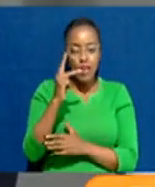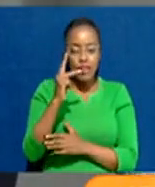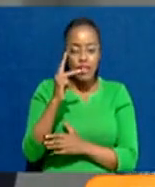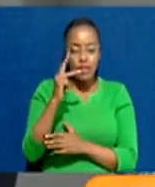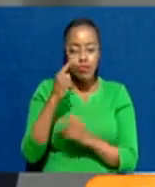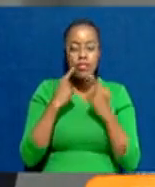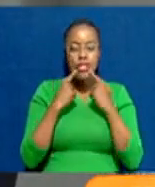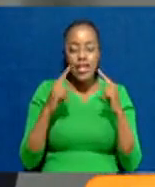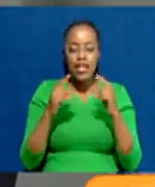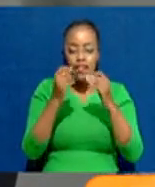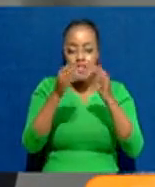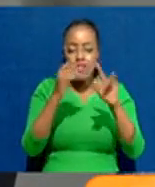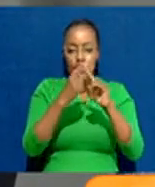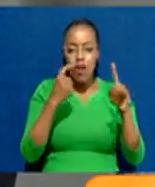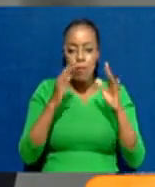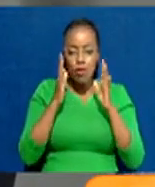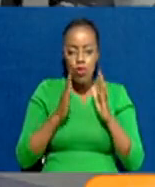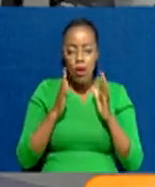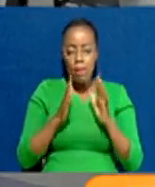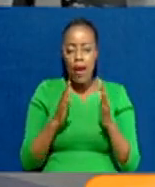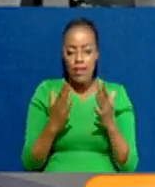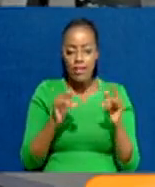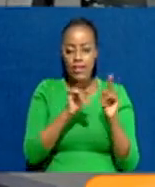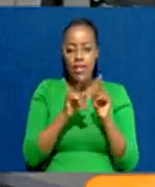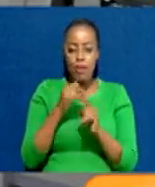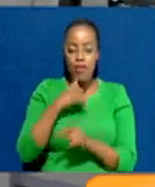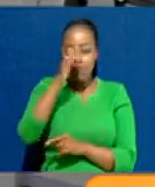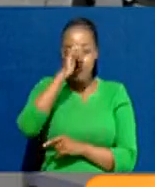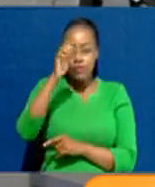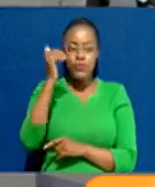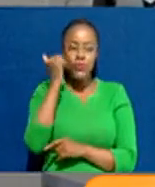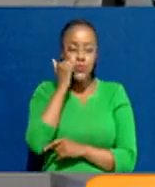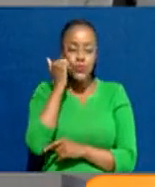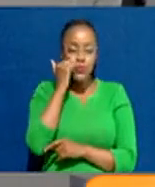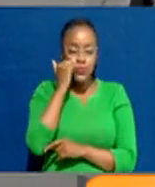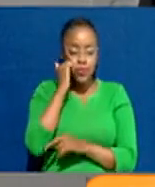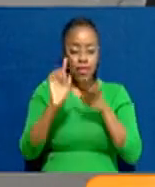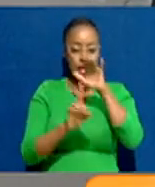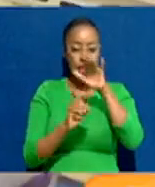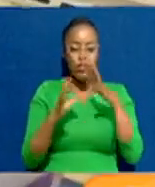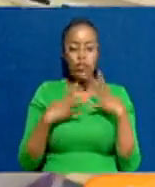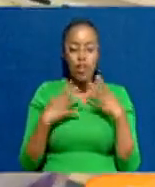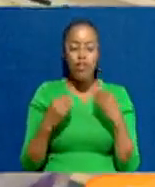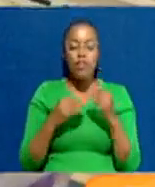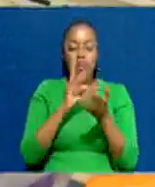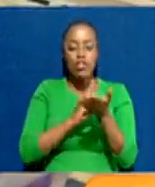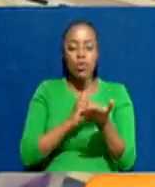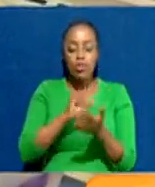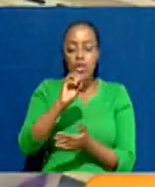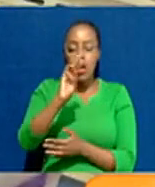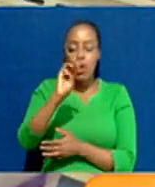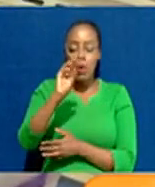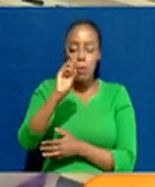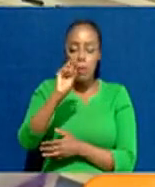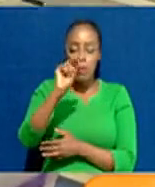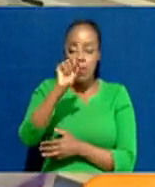sleeping sickness. According to the head of neglected tropical diseases at the Ministry of Health, Dr. Wycliffe Omondi,